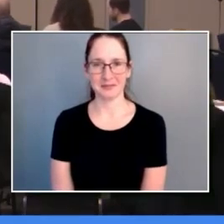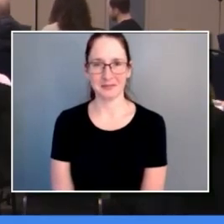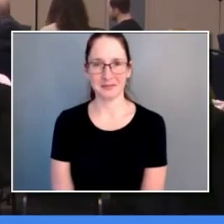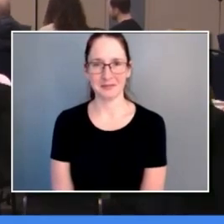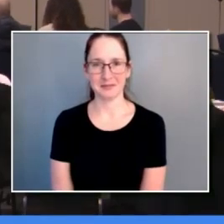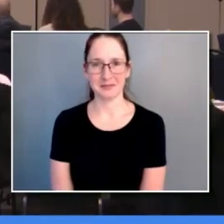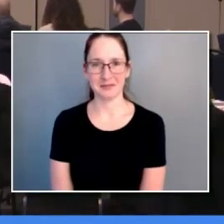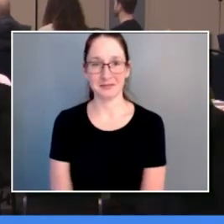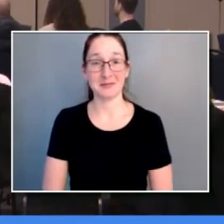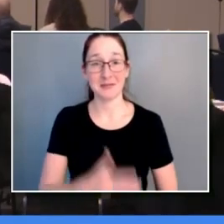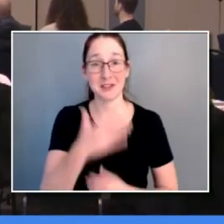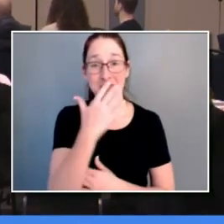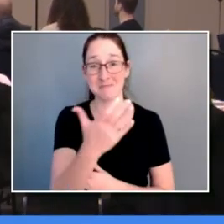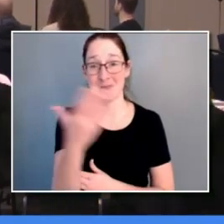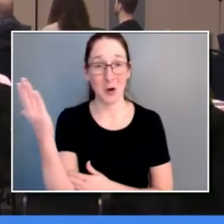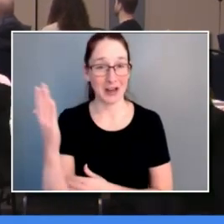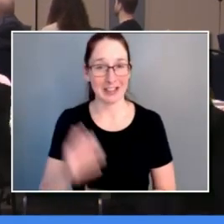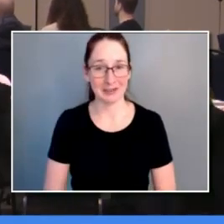Good morning.